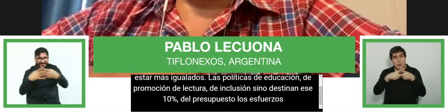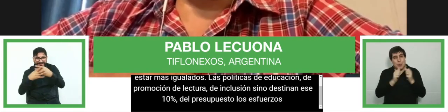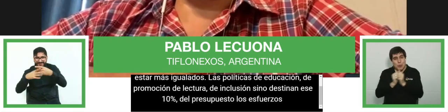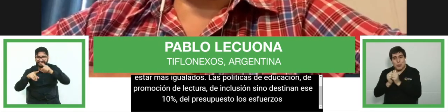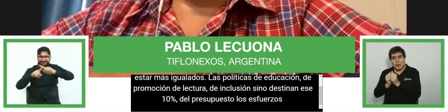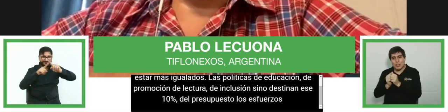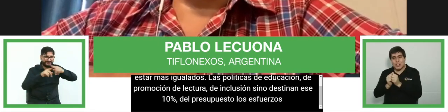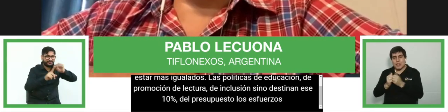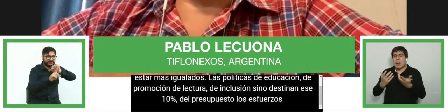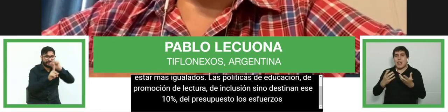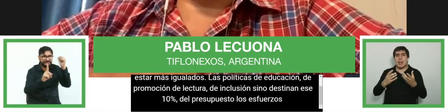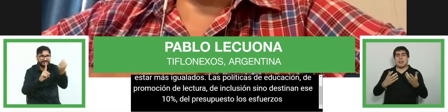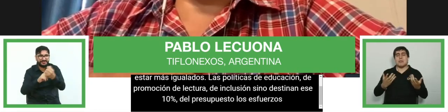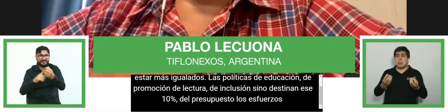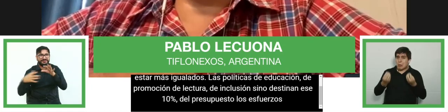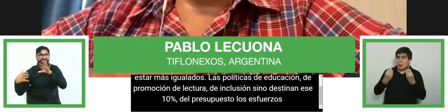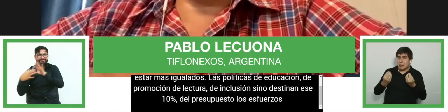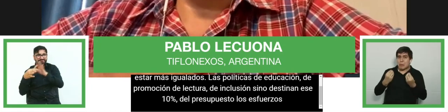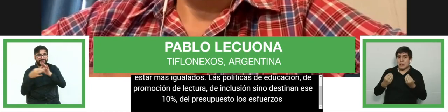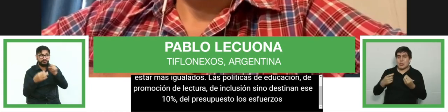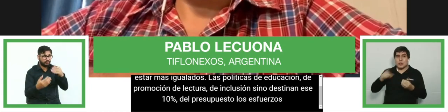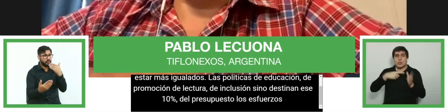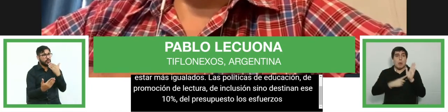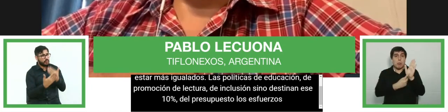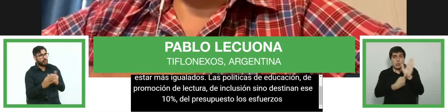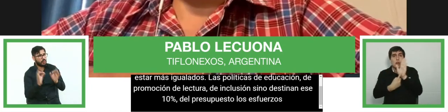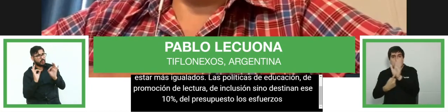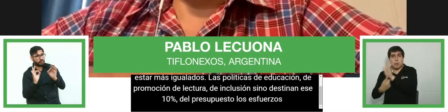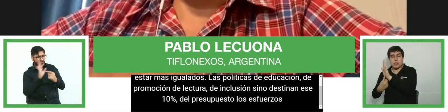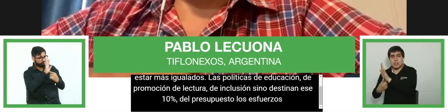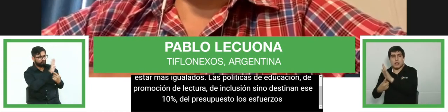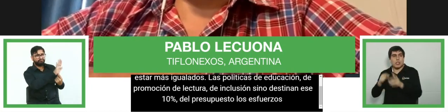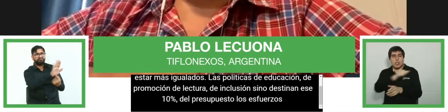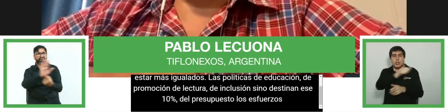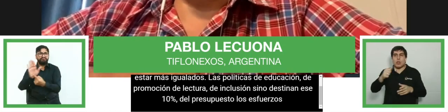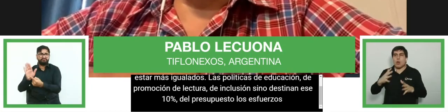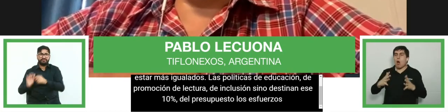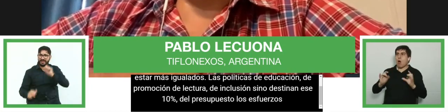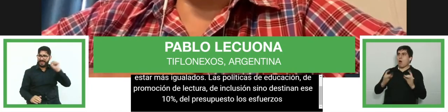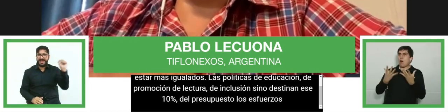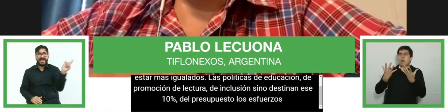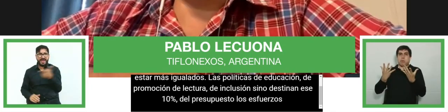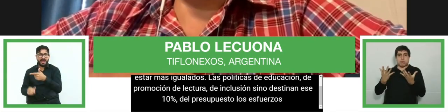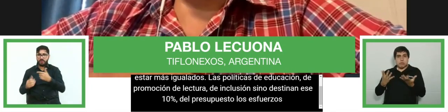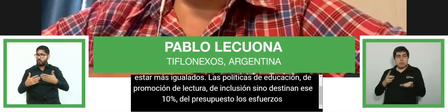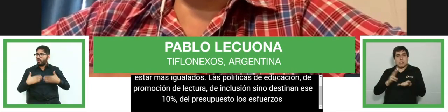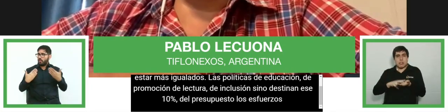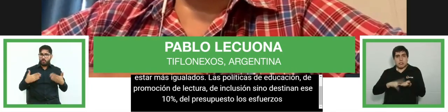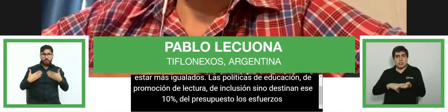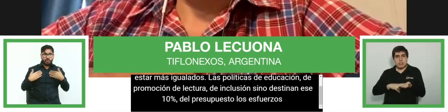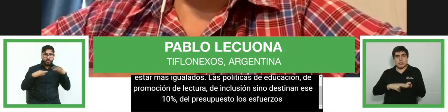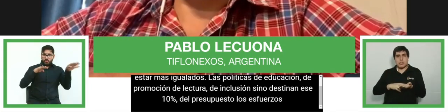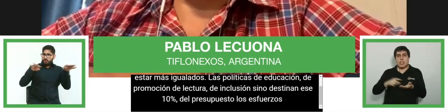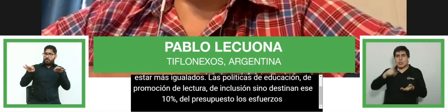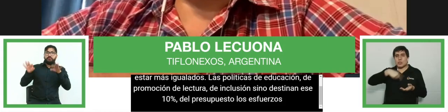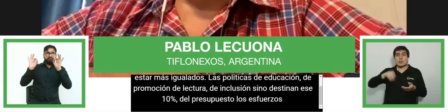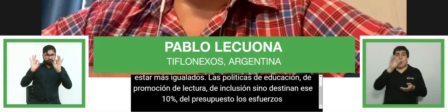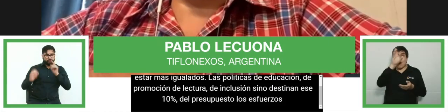we have a good impact. We are a library that has a huge impact in Latin America. We facilitate